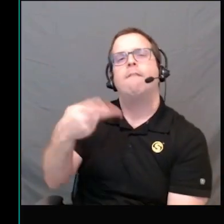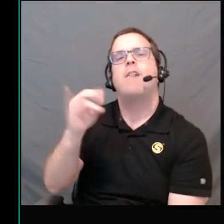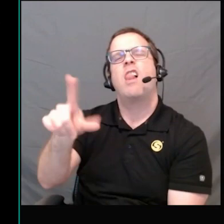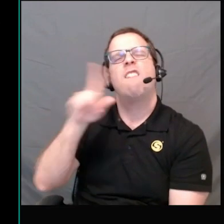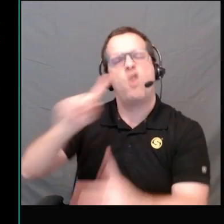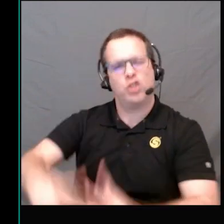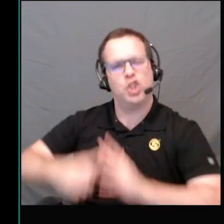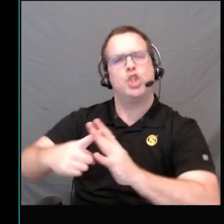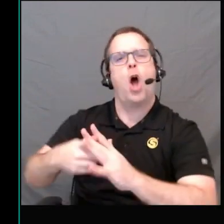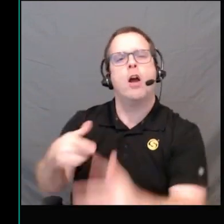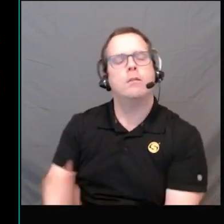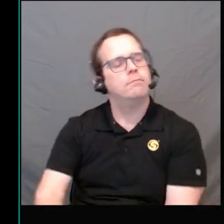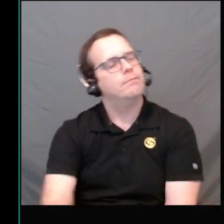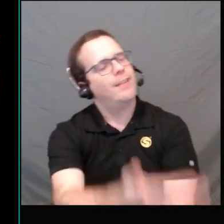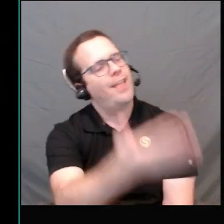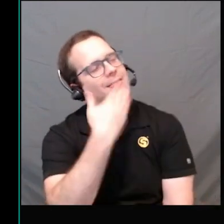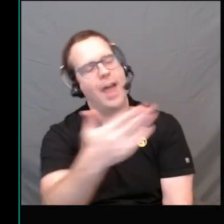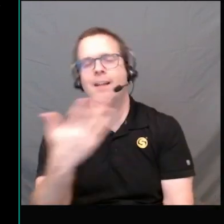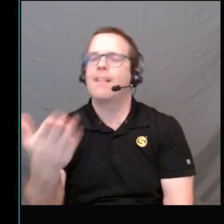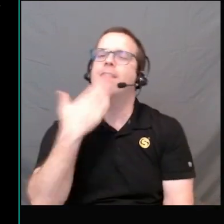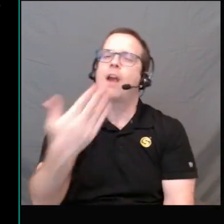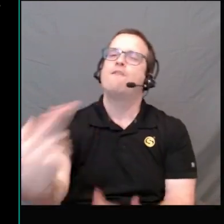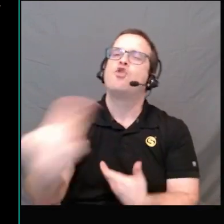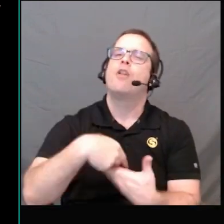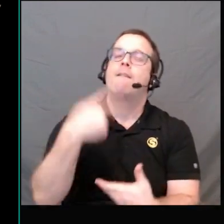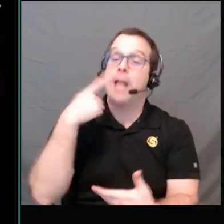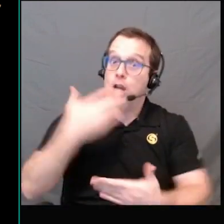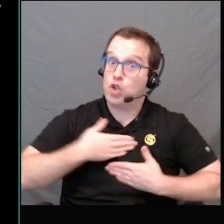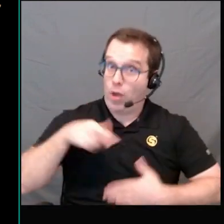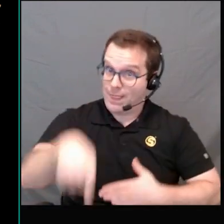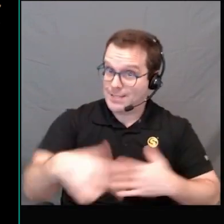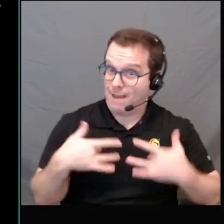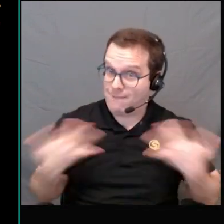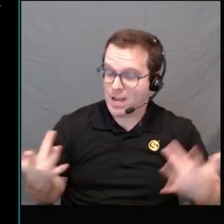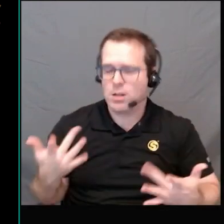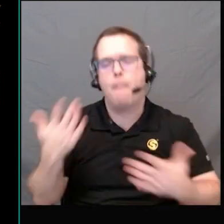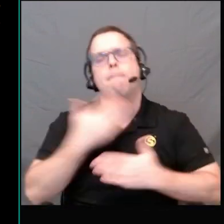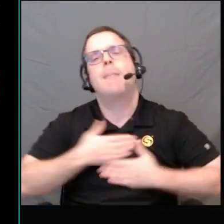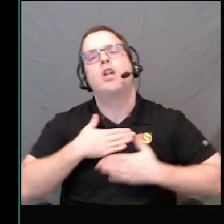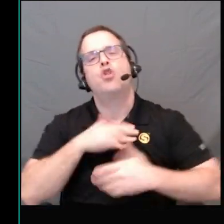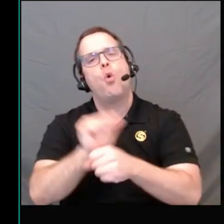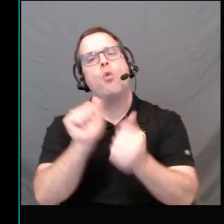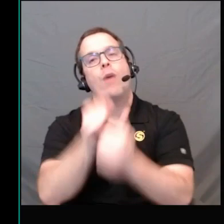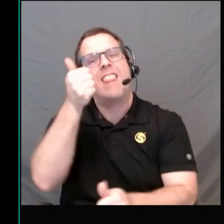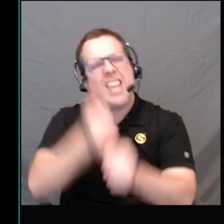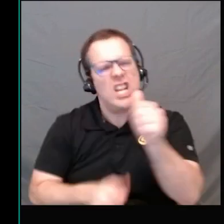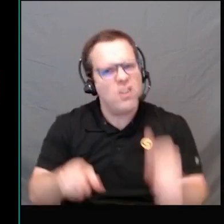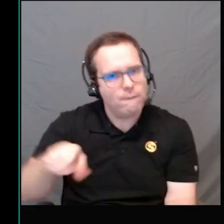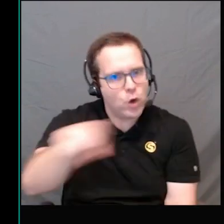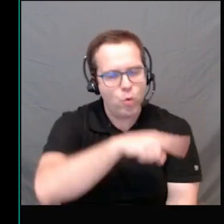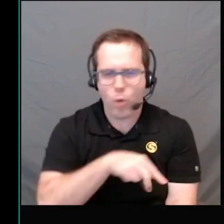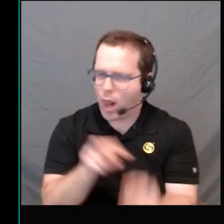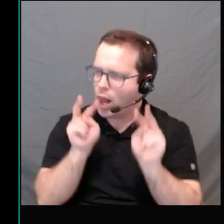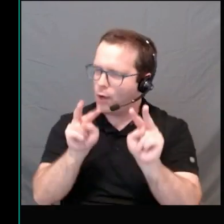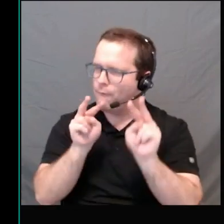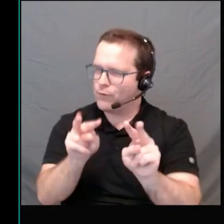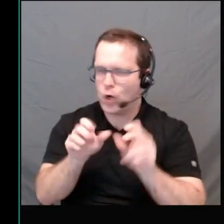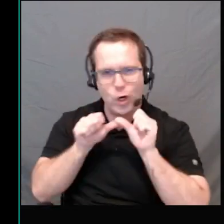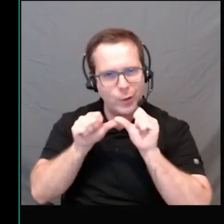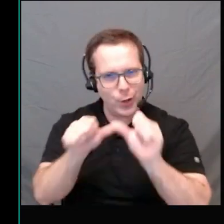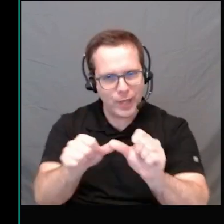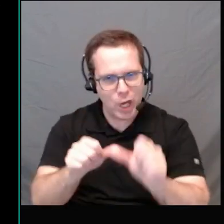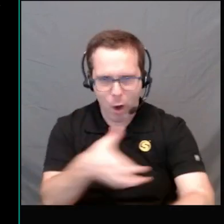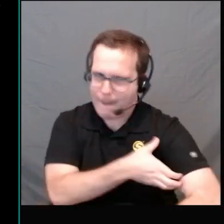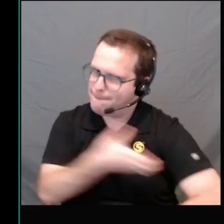Thanks for joining us and enjoy the event. It's a pleasure to work with each of you, and we look forward to continuing to